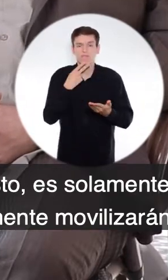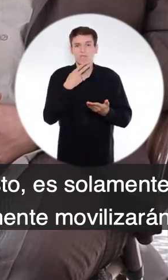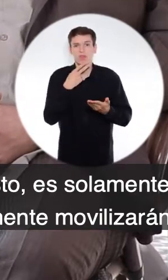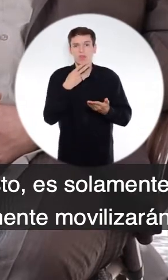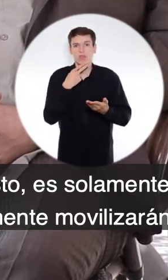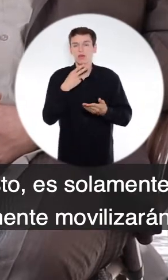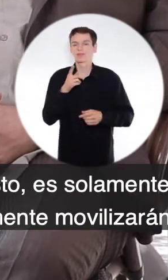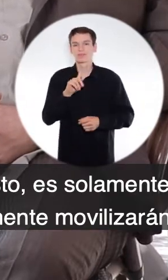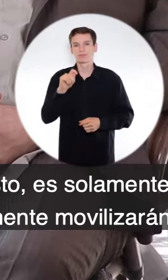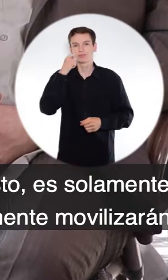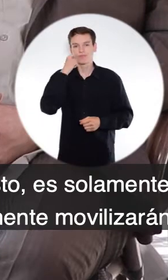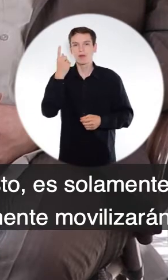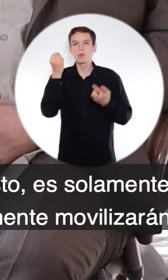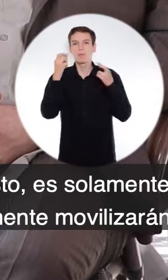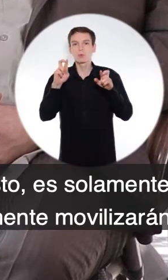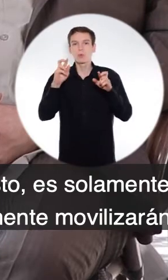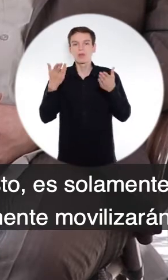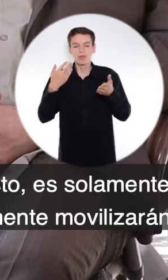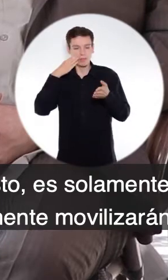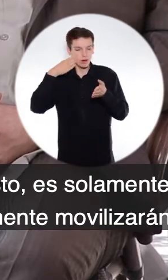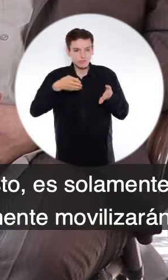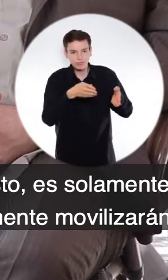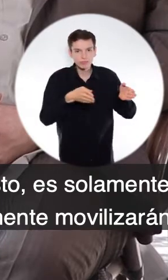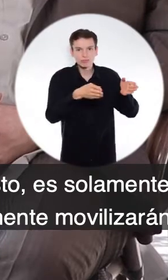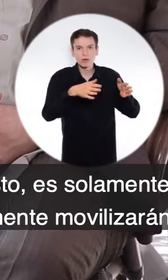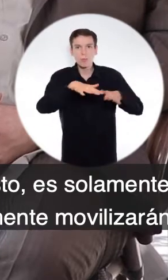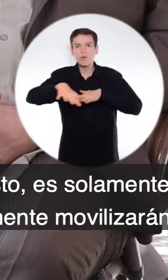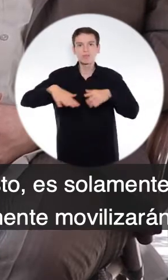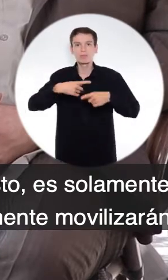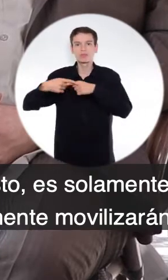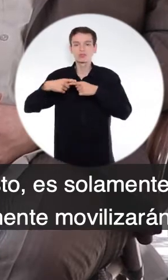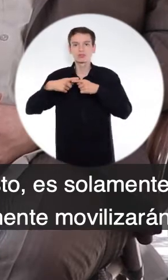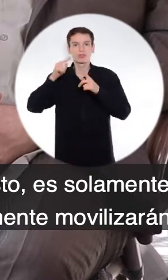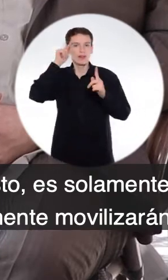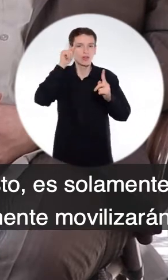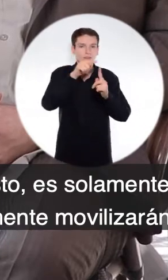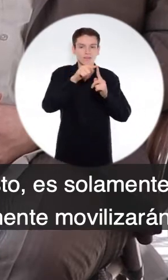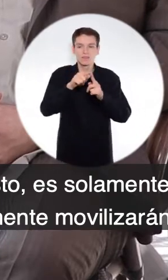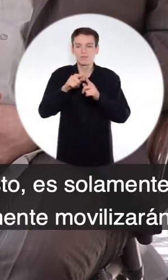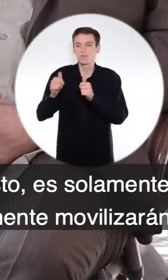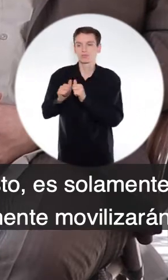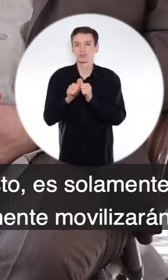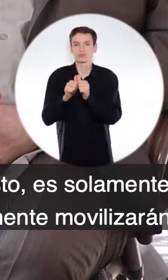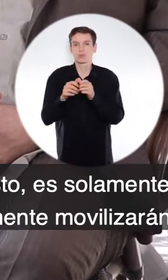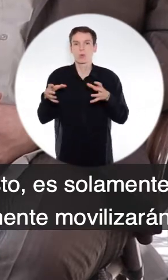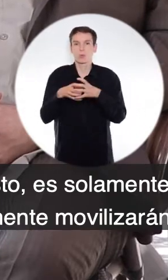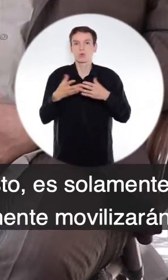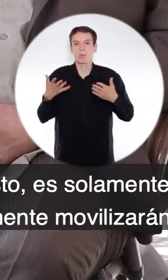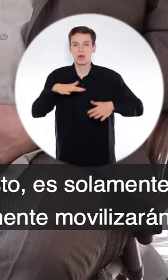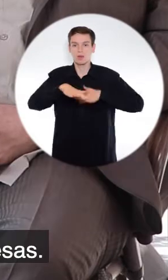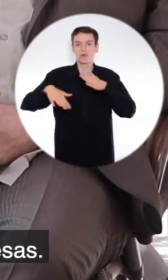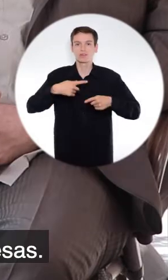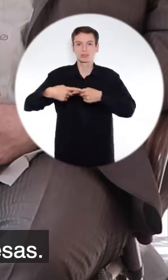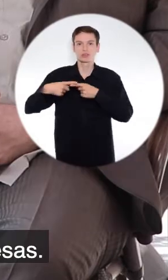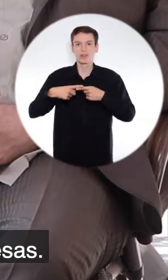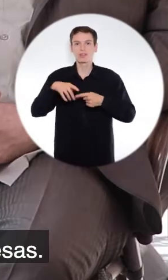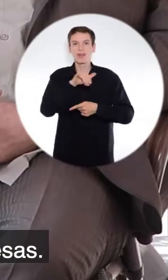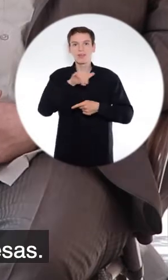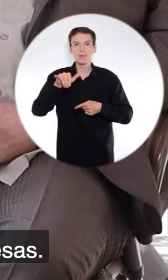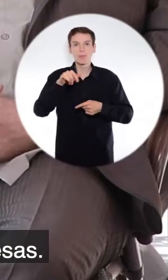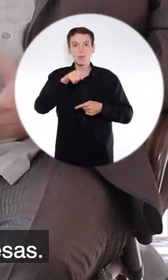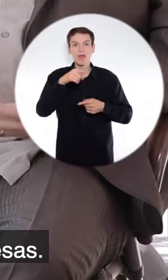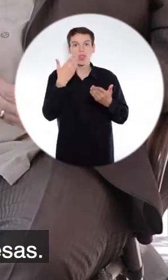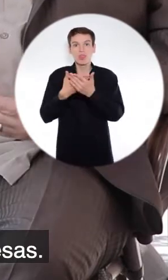would then mobilize society towards the satisfaction of these demands. That's the way I think about it.